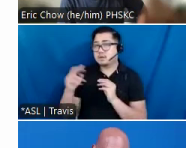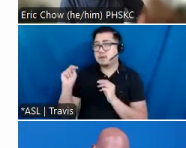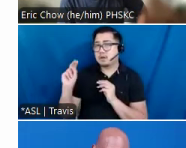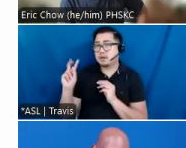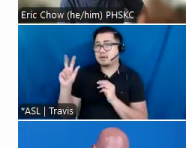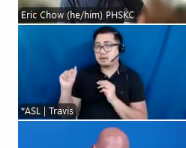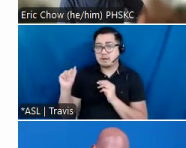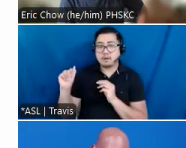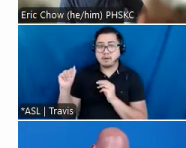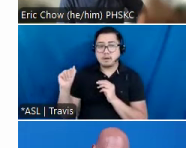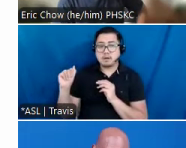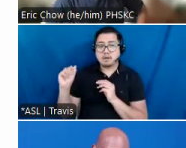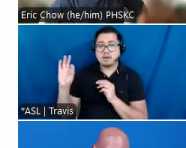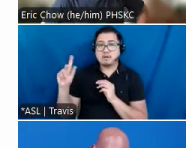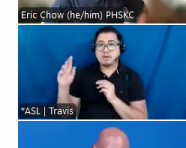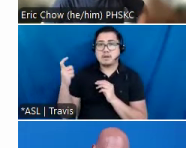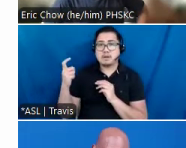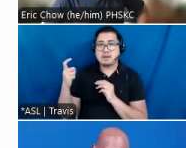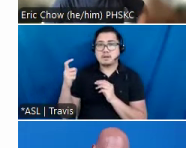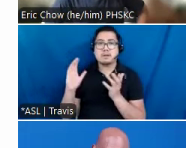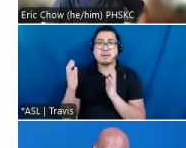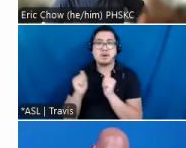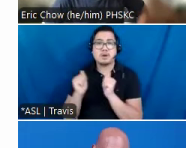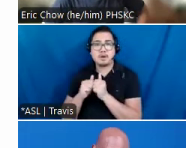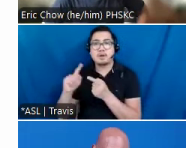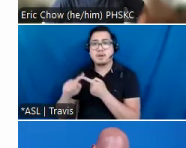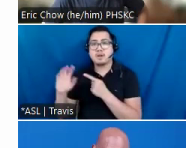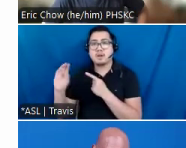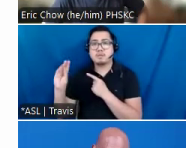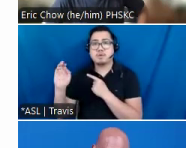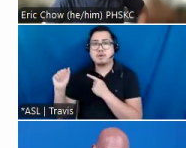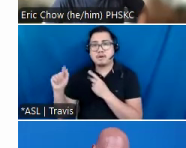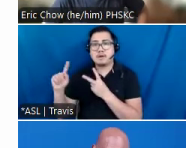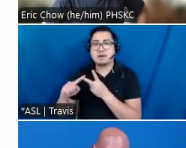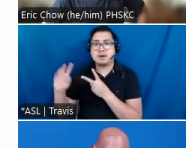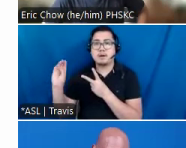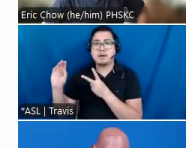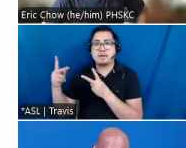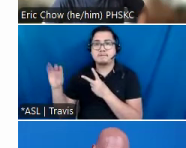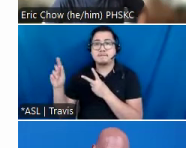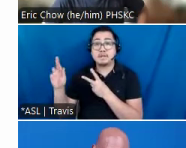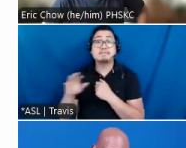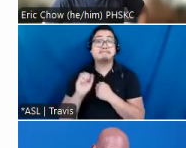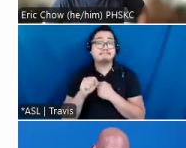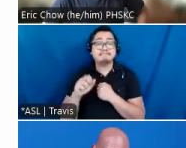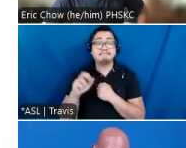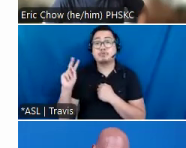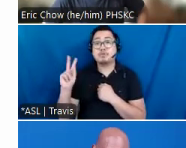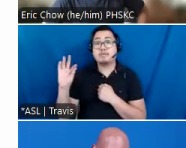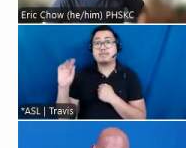versus Pfizer and Moderna? Novavax, yes. So here in the United States, we